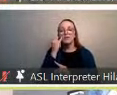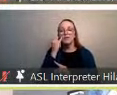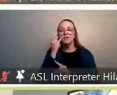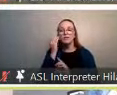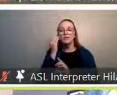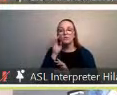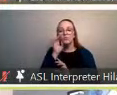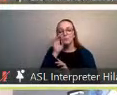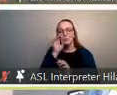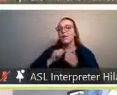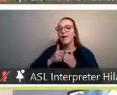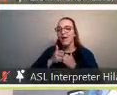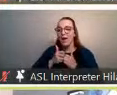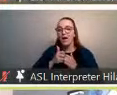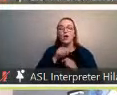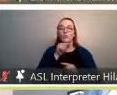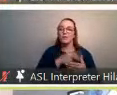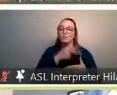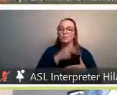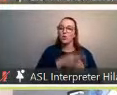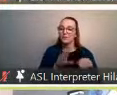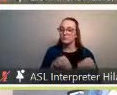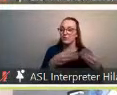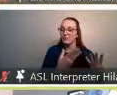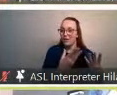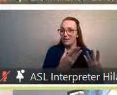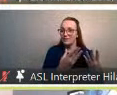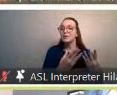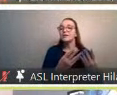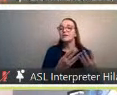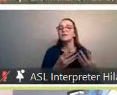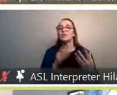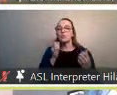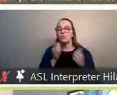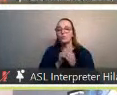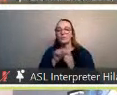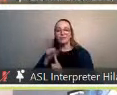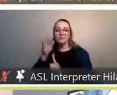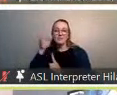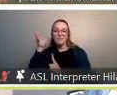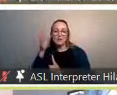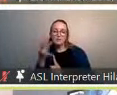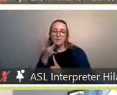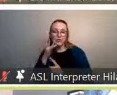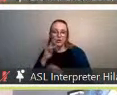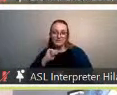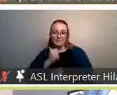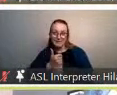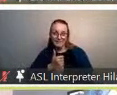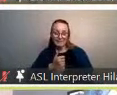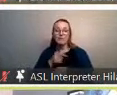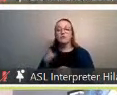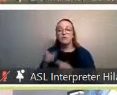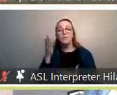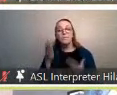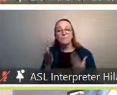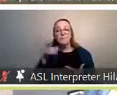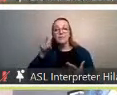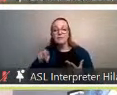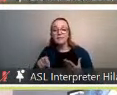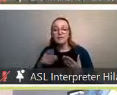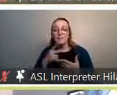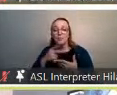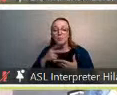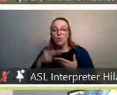is provided in the parent's preferred care setting. And so, for example, a family may need a preschool program that